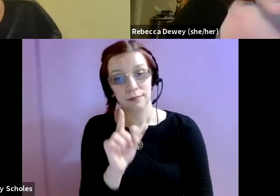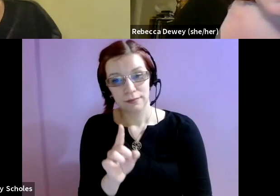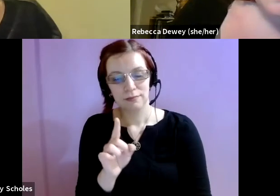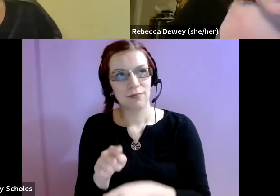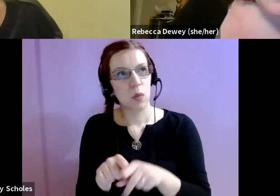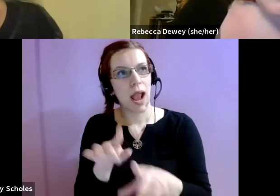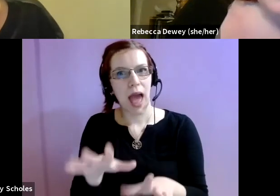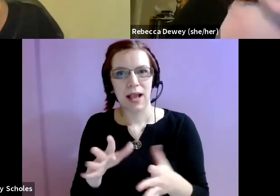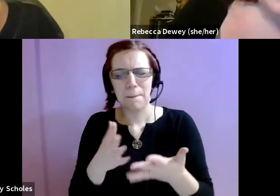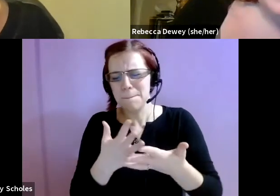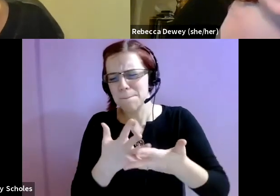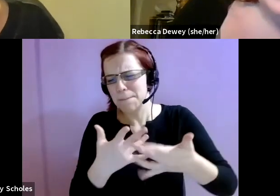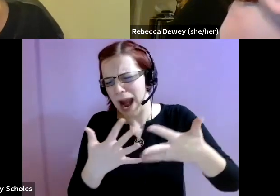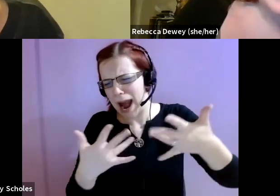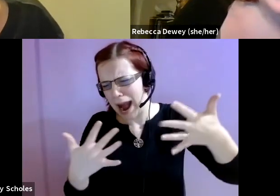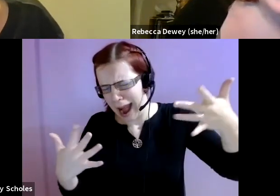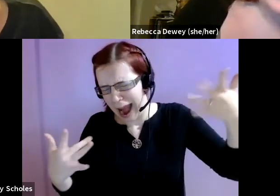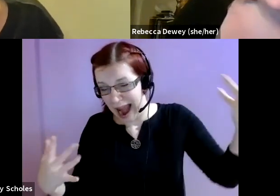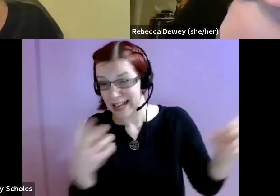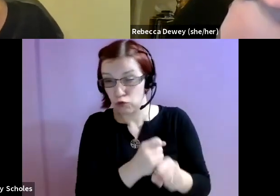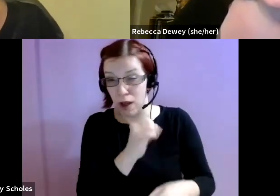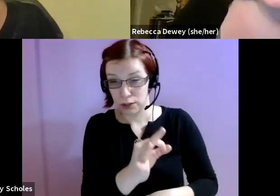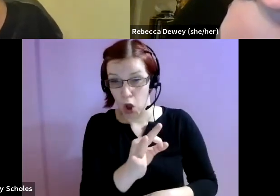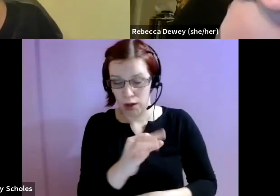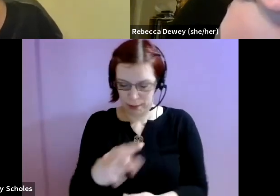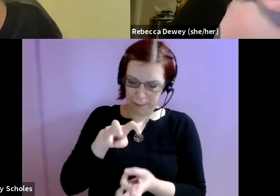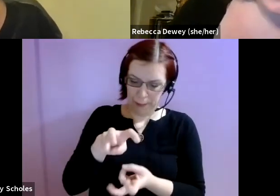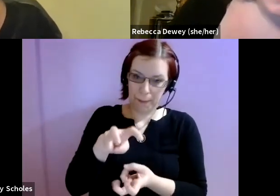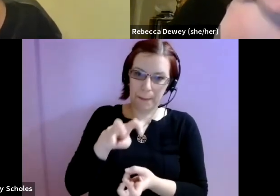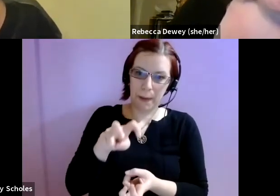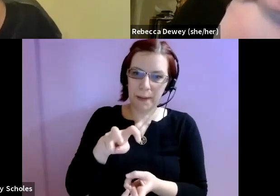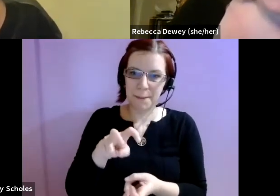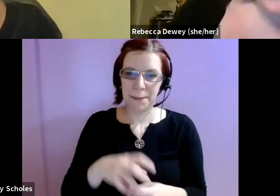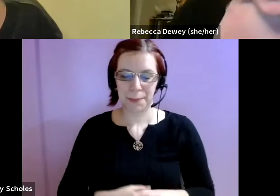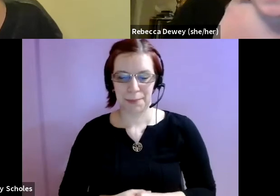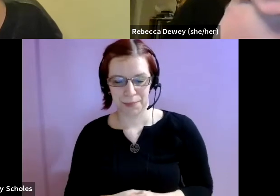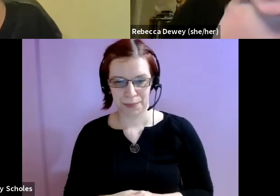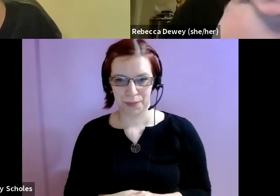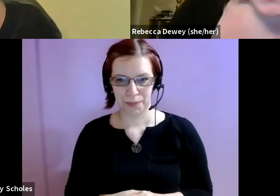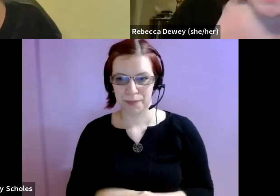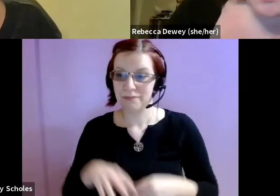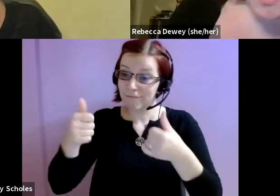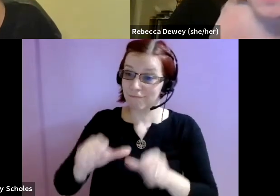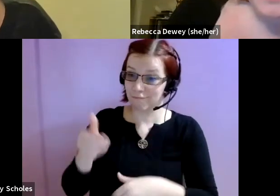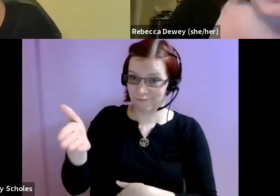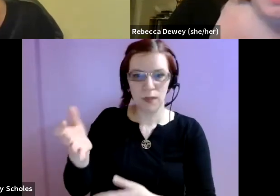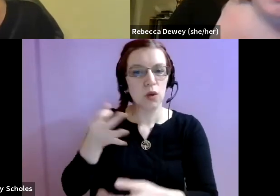many gravitons. Cool, thank you. There's a few questions I'm going to try and merge together